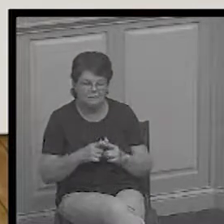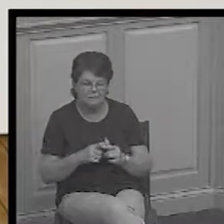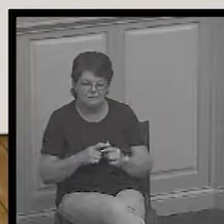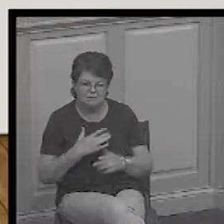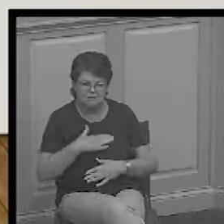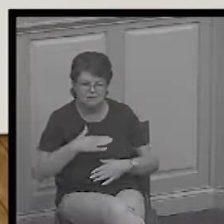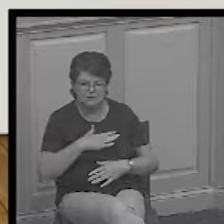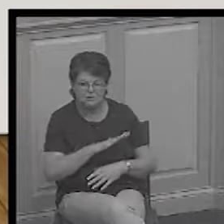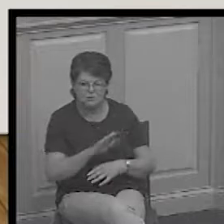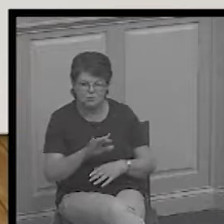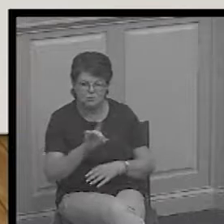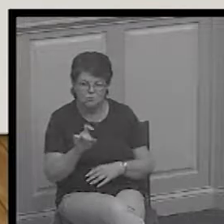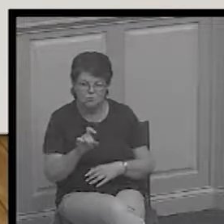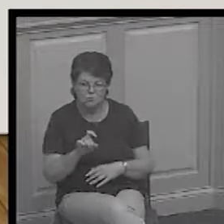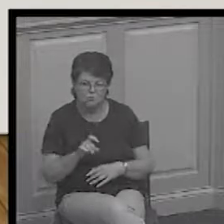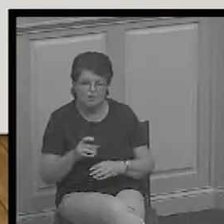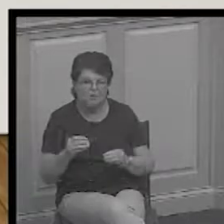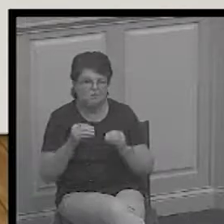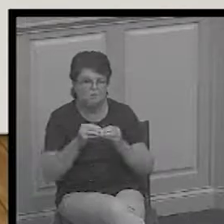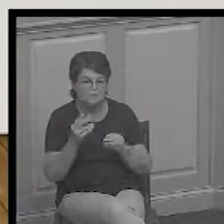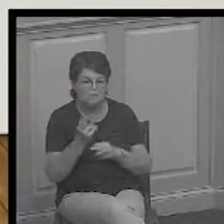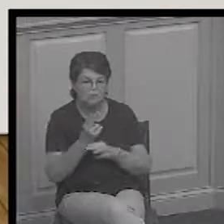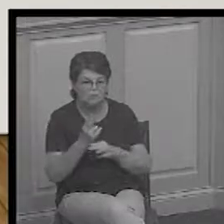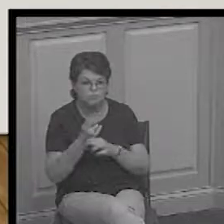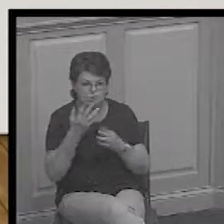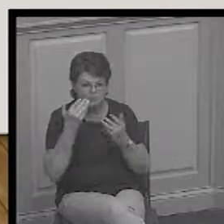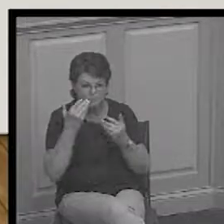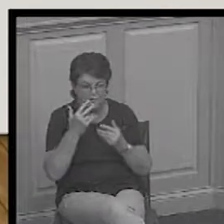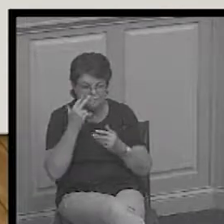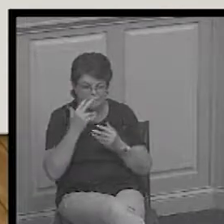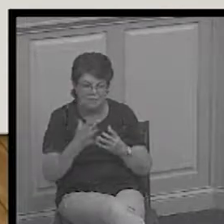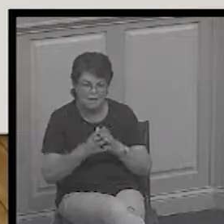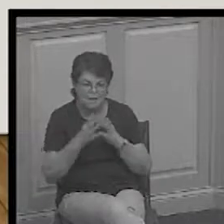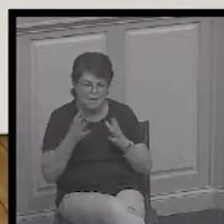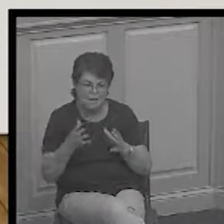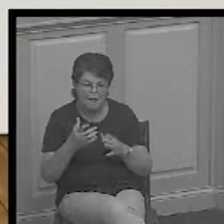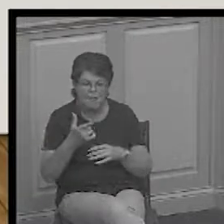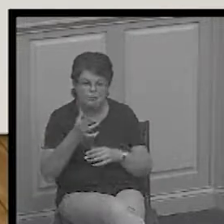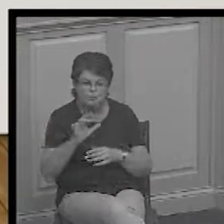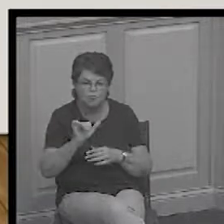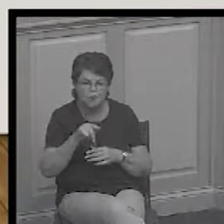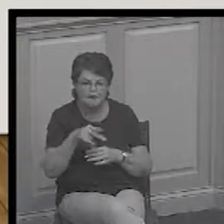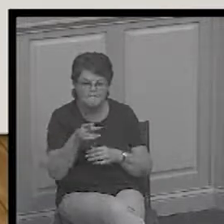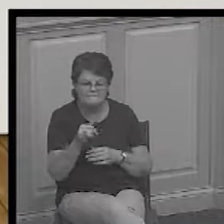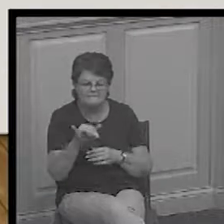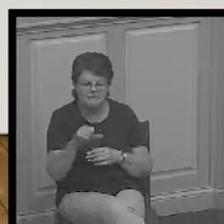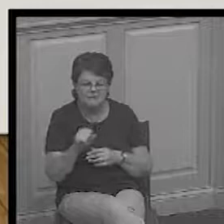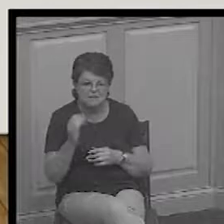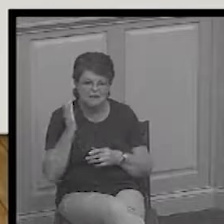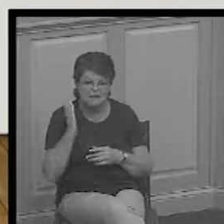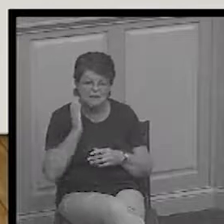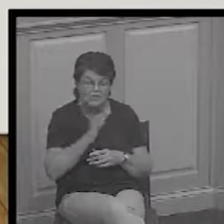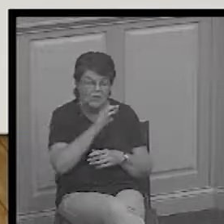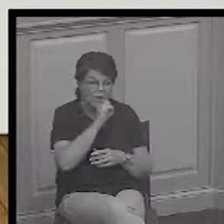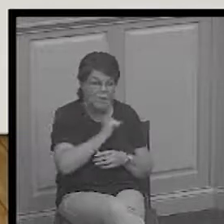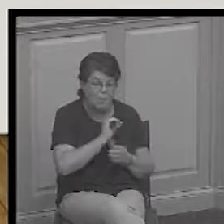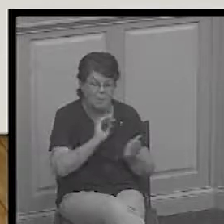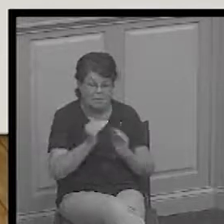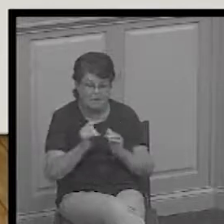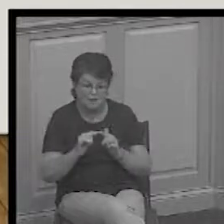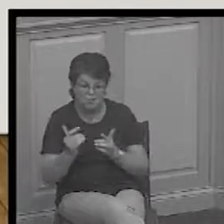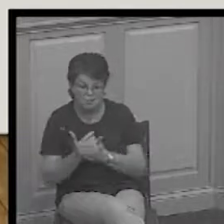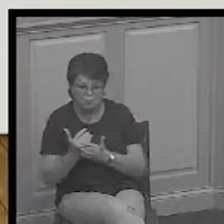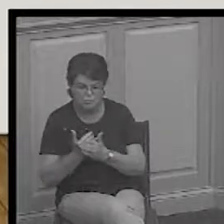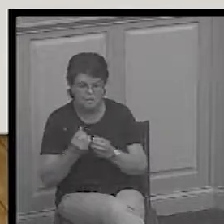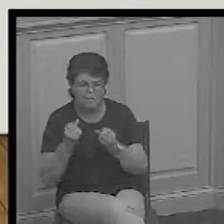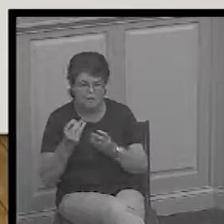we'll some of the changes is it's more user-friendly. You'll see lots of graphics. If you look at the old set of guidelines and the new set, there's many